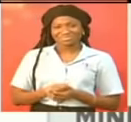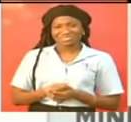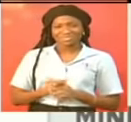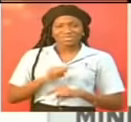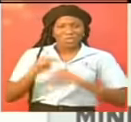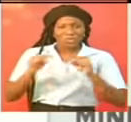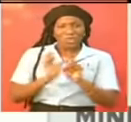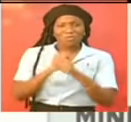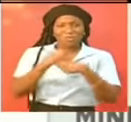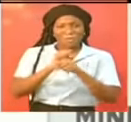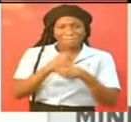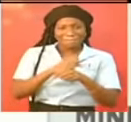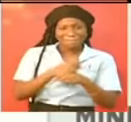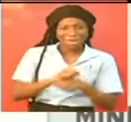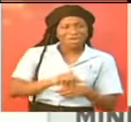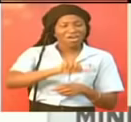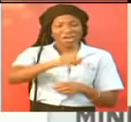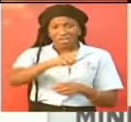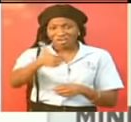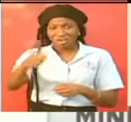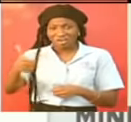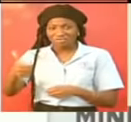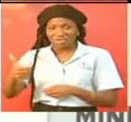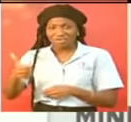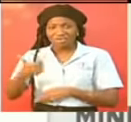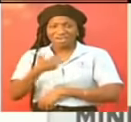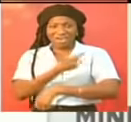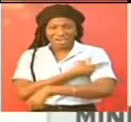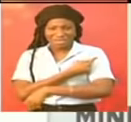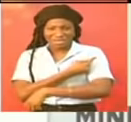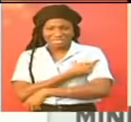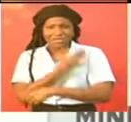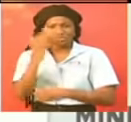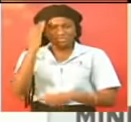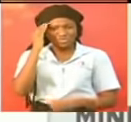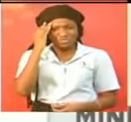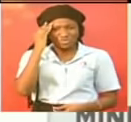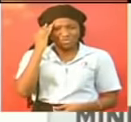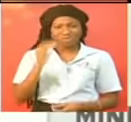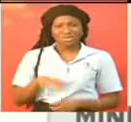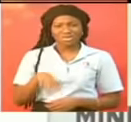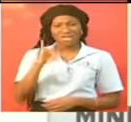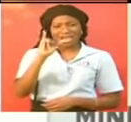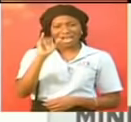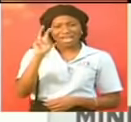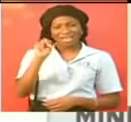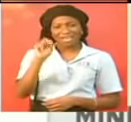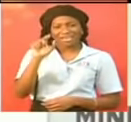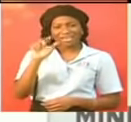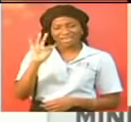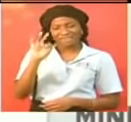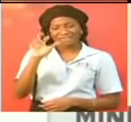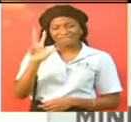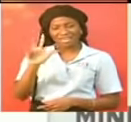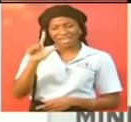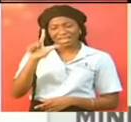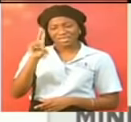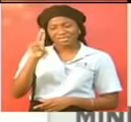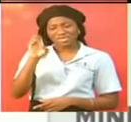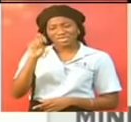development of the influenza vaccines, which we already use in pregnancy. So we did have a lot more leeway when it came to approving